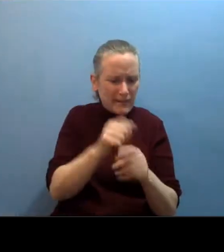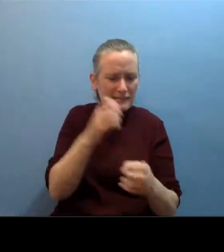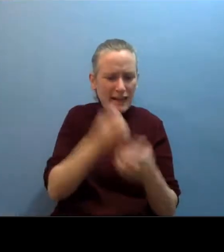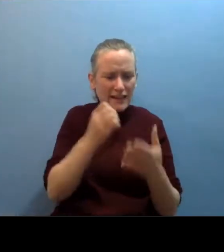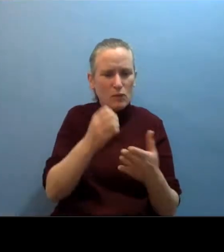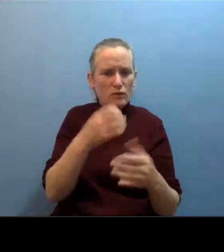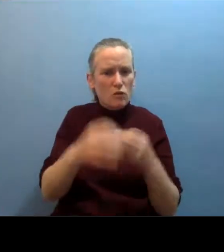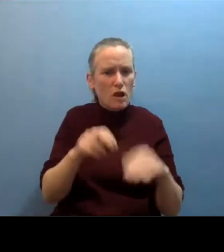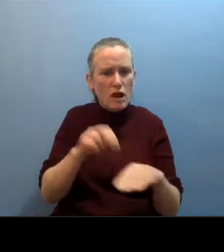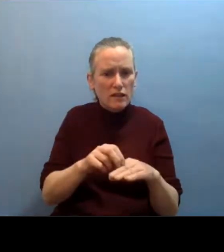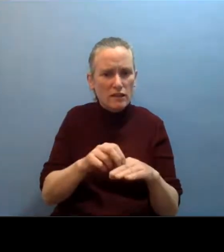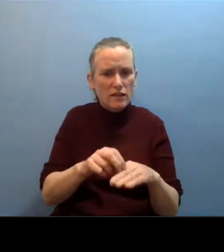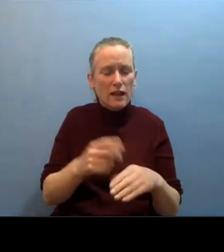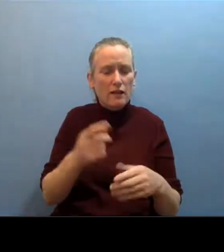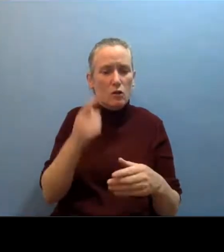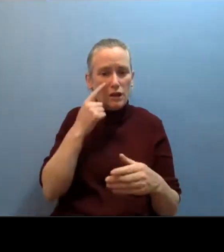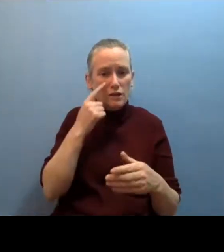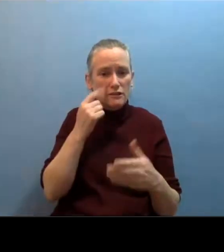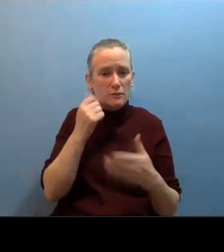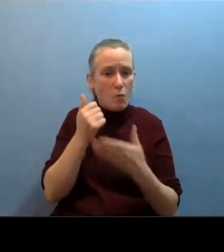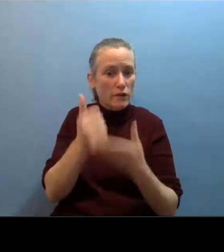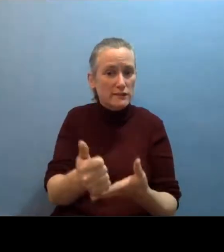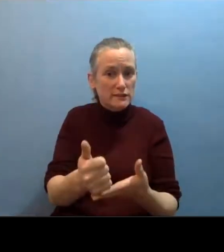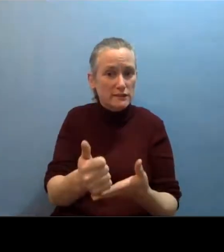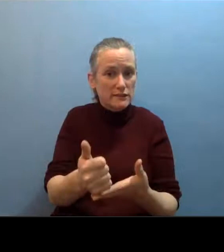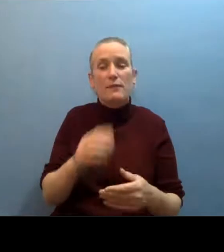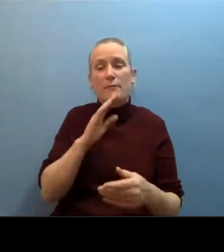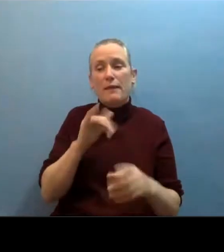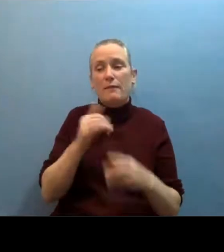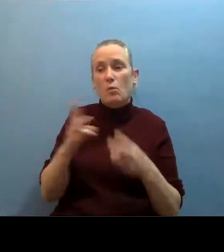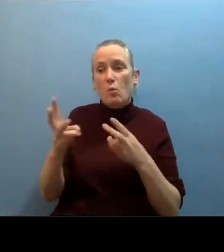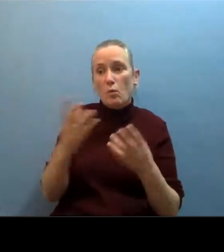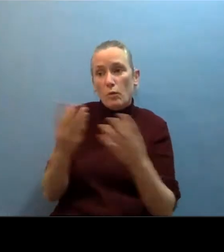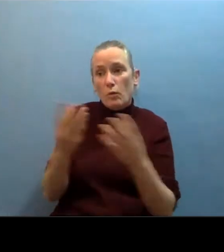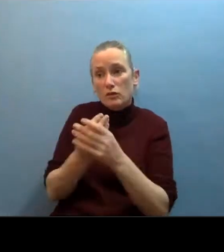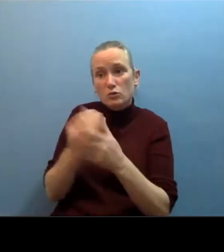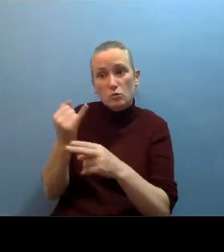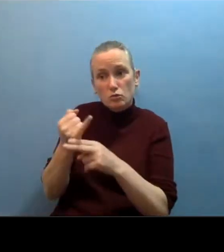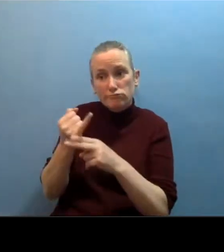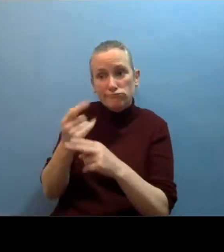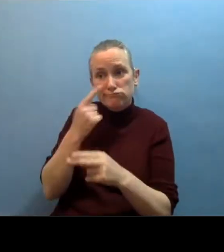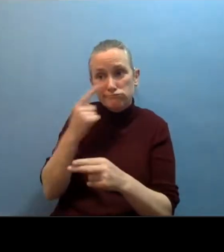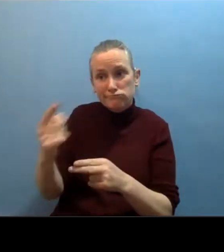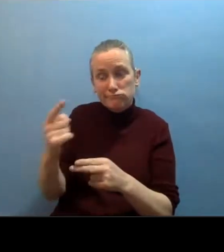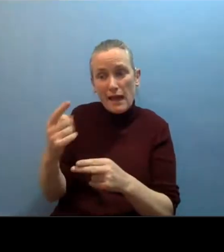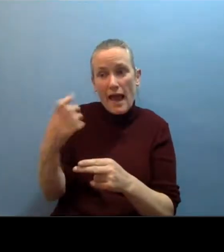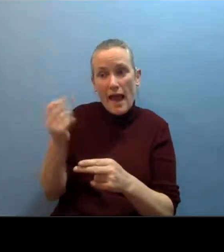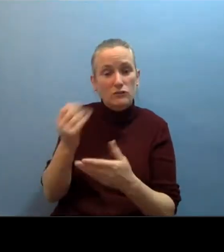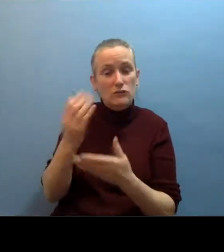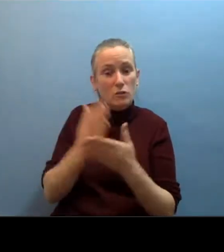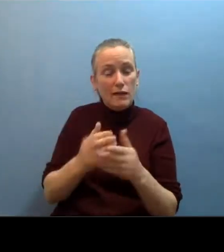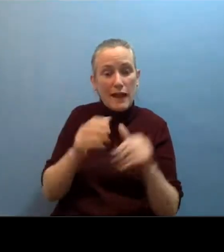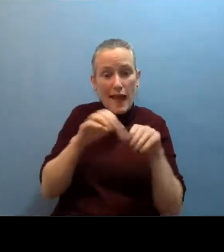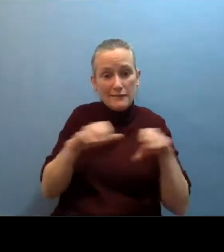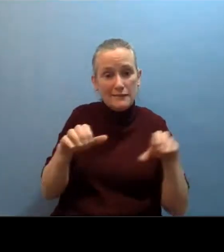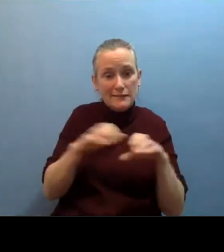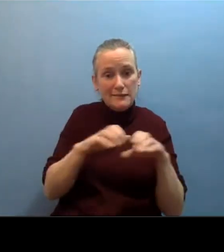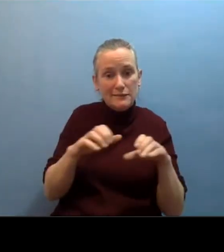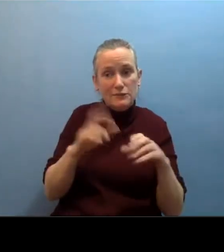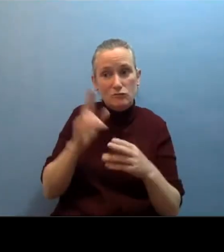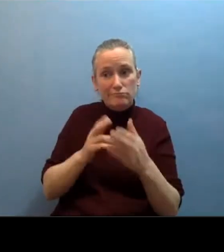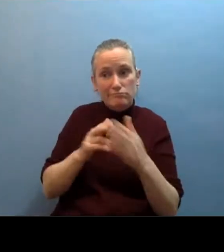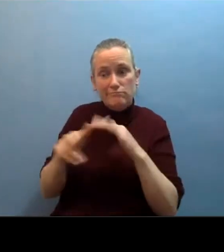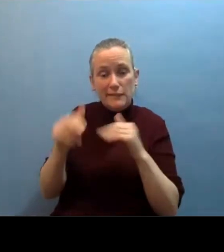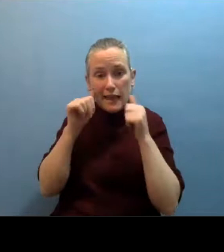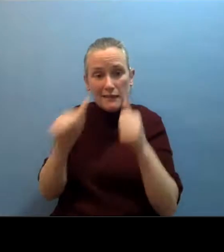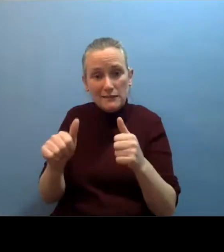supports in place. So it might be about working with the school to see if there are particular classes that she needs to attend, because she have some, like, you know, less time